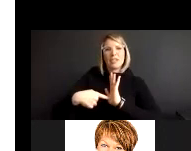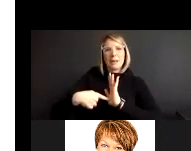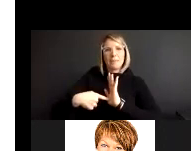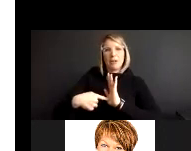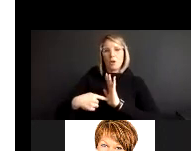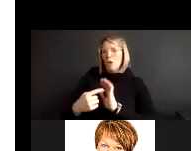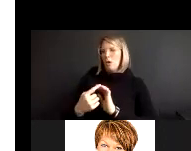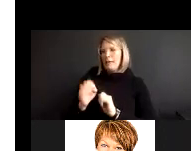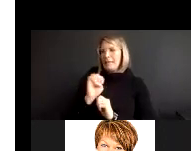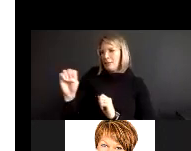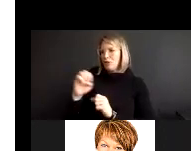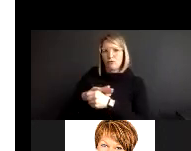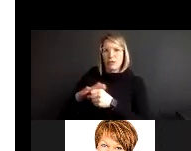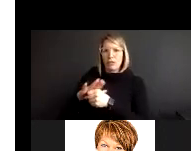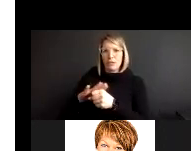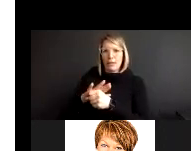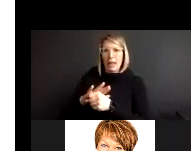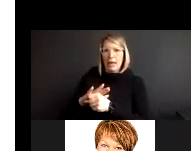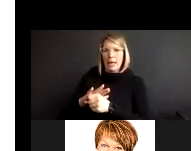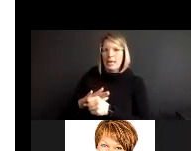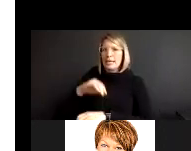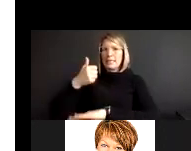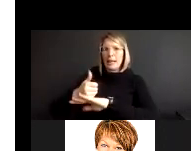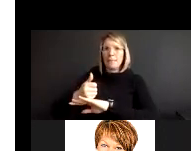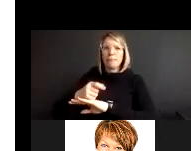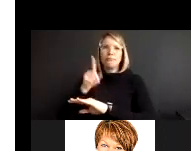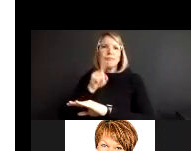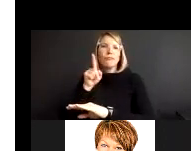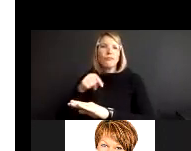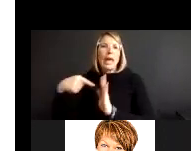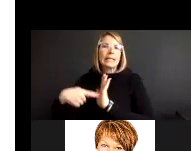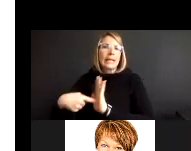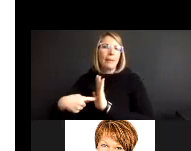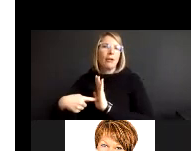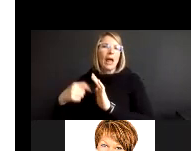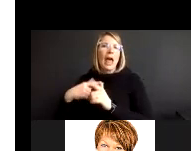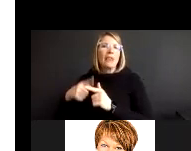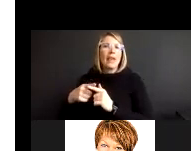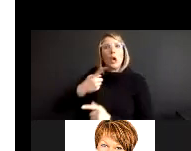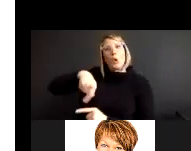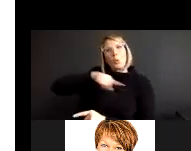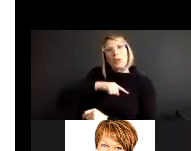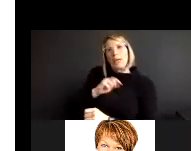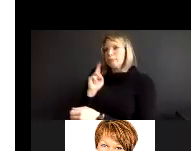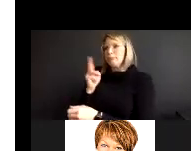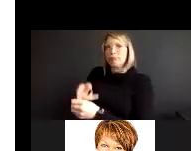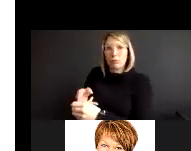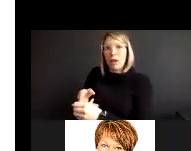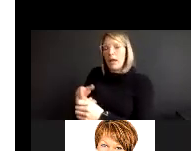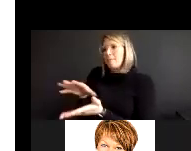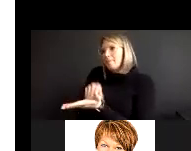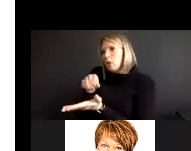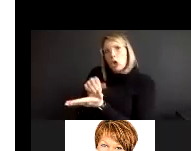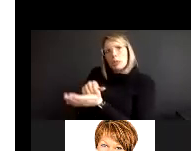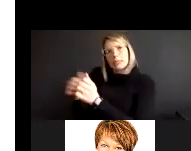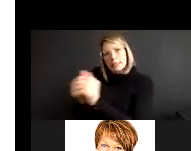because, there's no experts here. I always like to say, we don't have experts. We're all working together